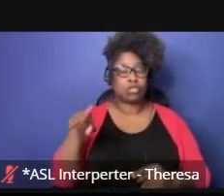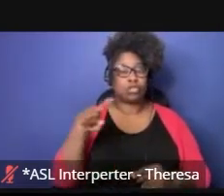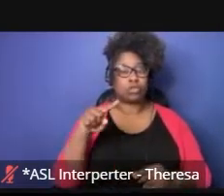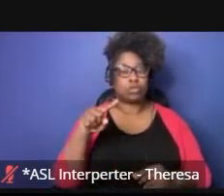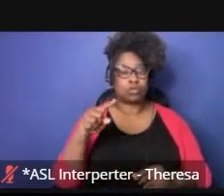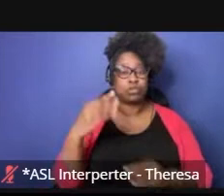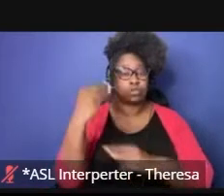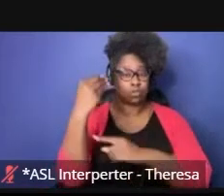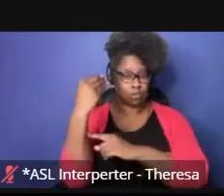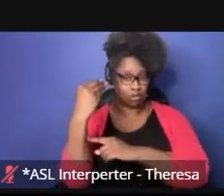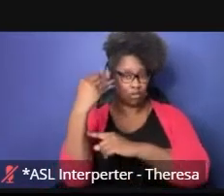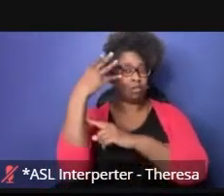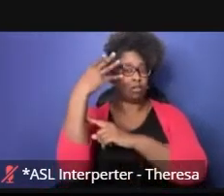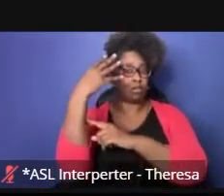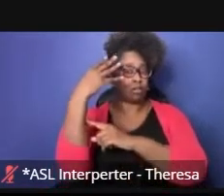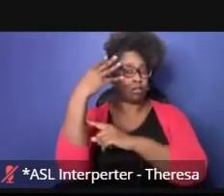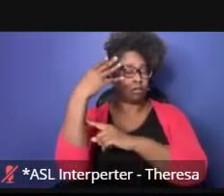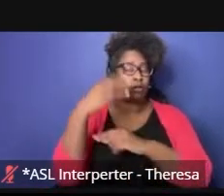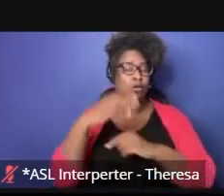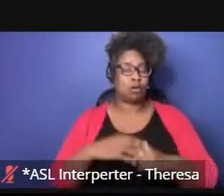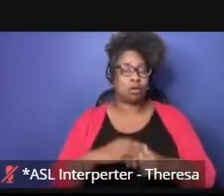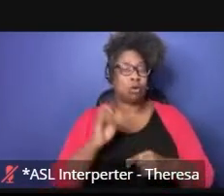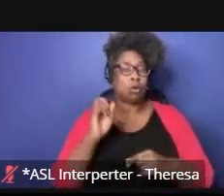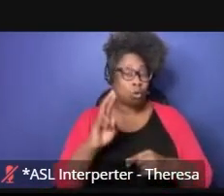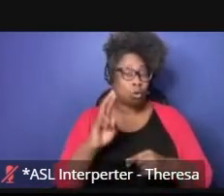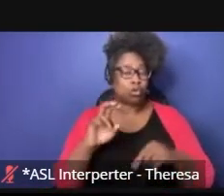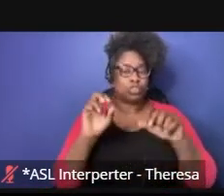on or into the chat,